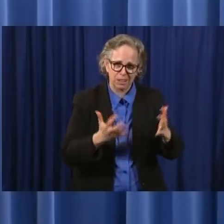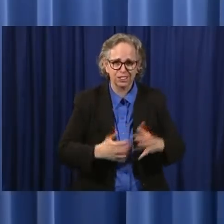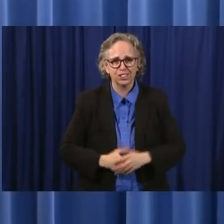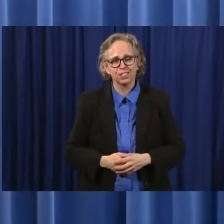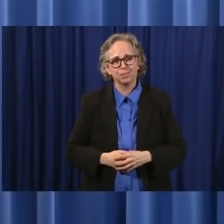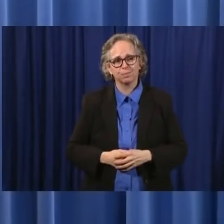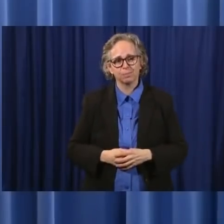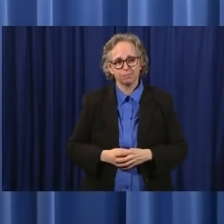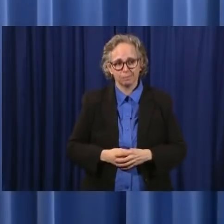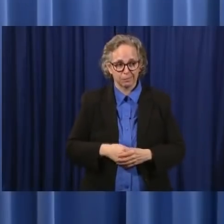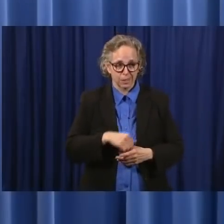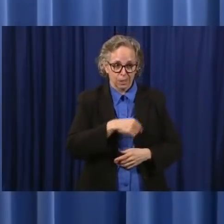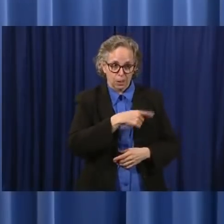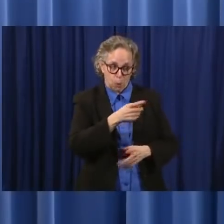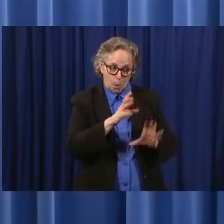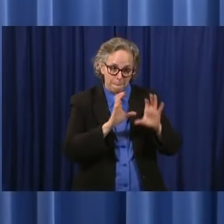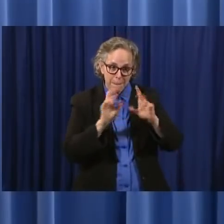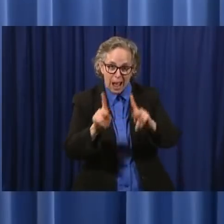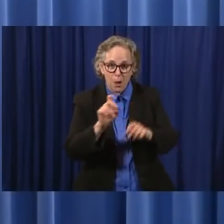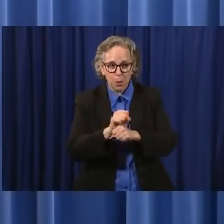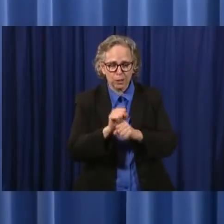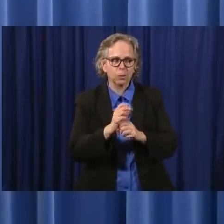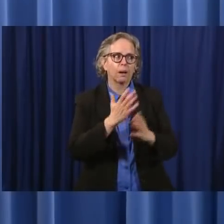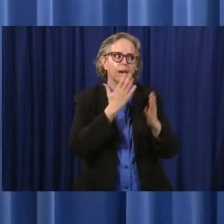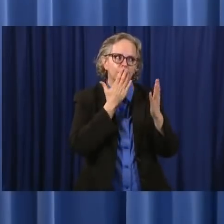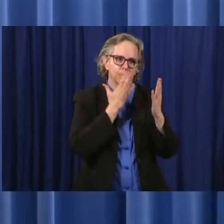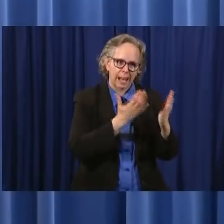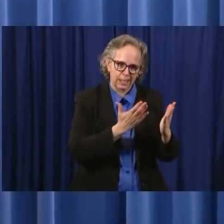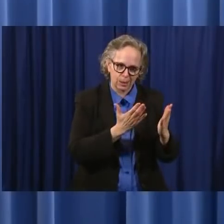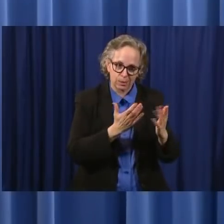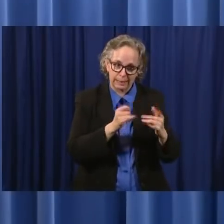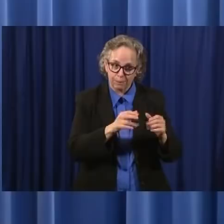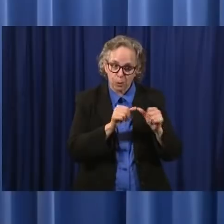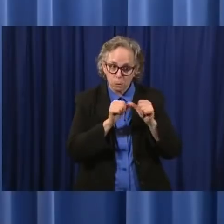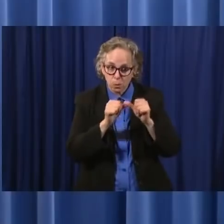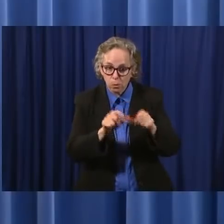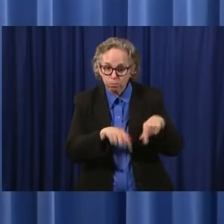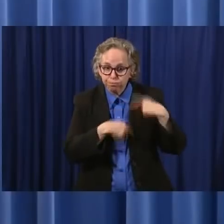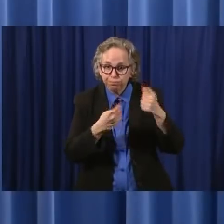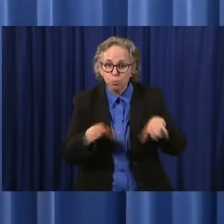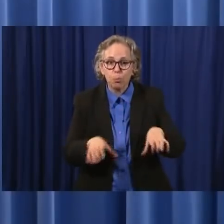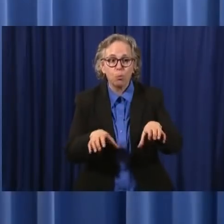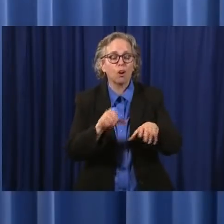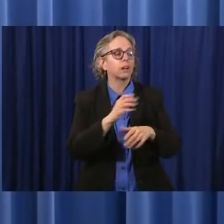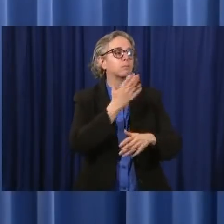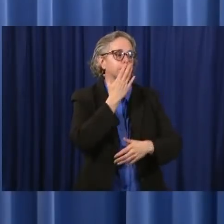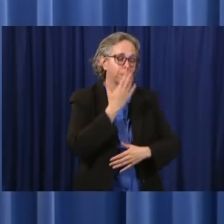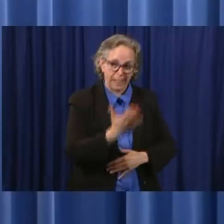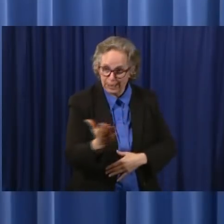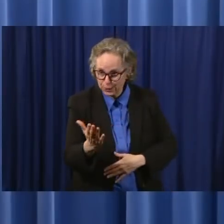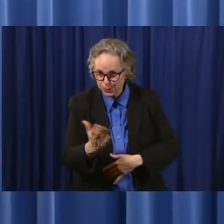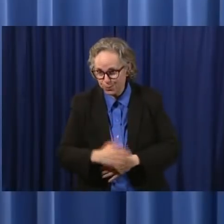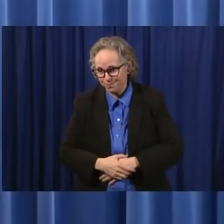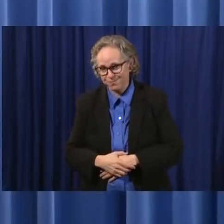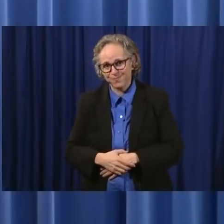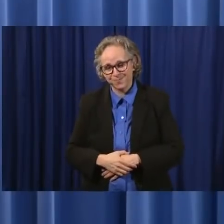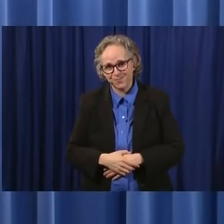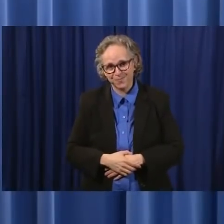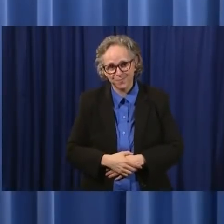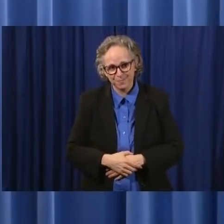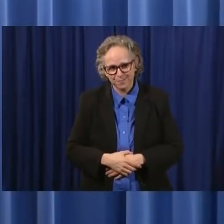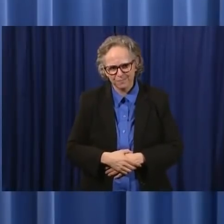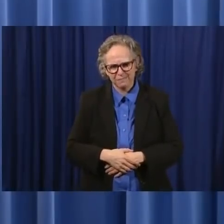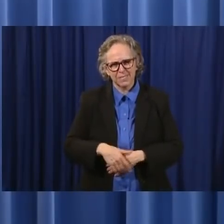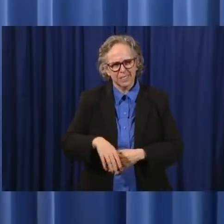coming back to work, thank you for doing that. Those who have continued to work, thank you as well. It seems